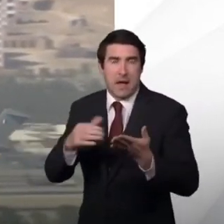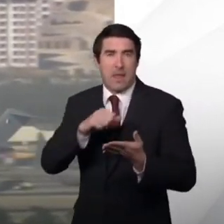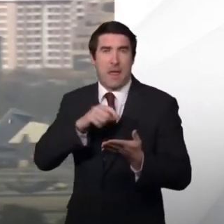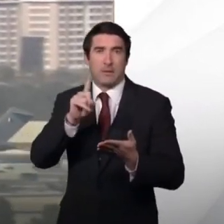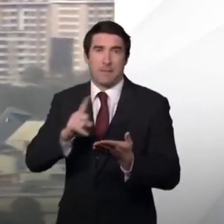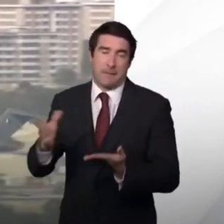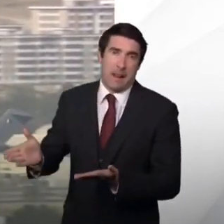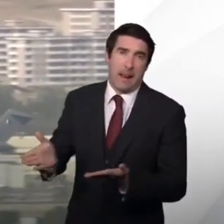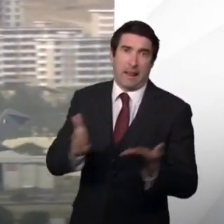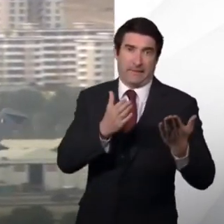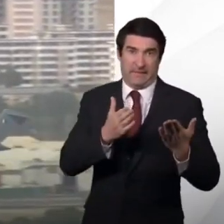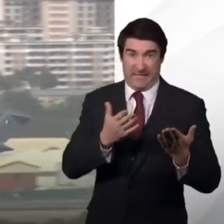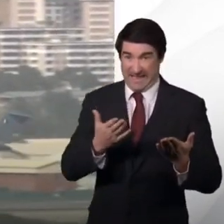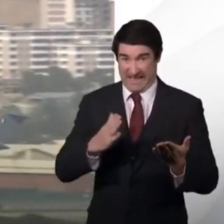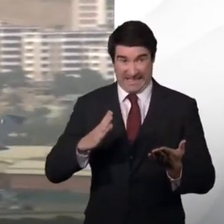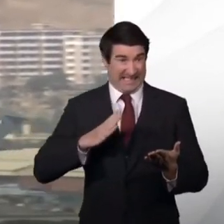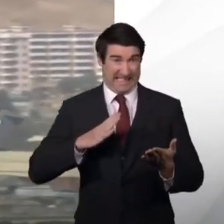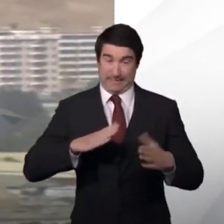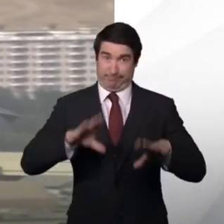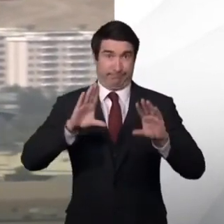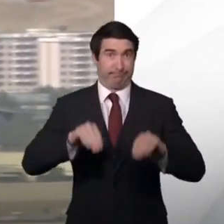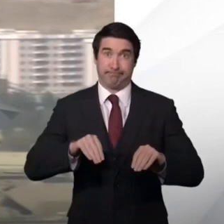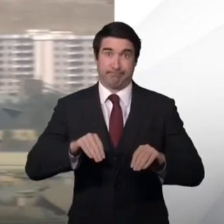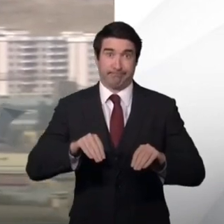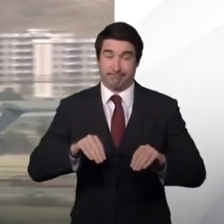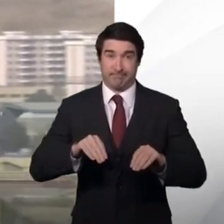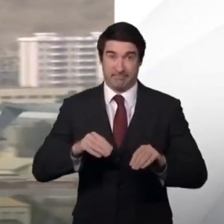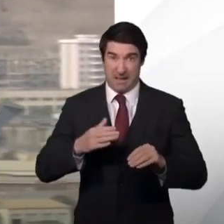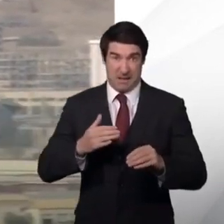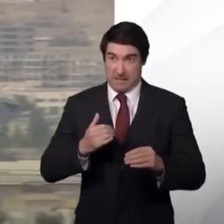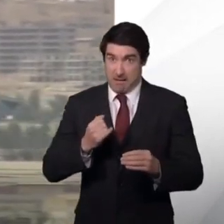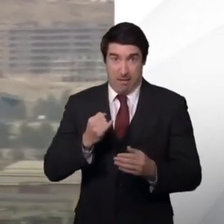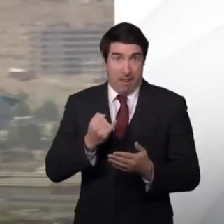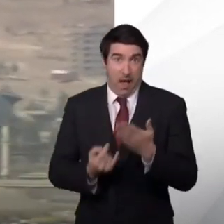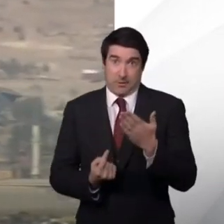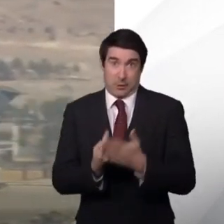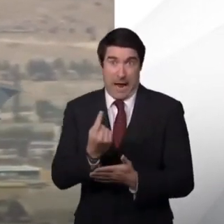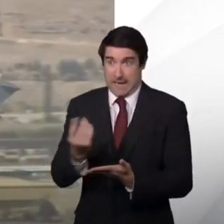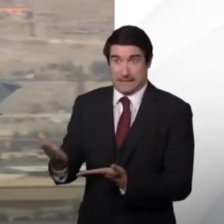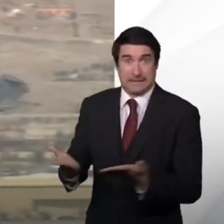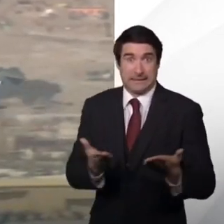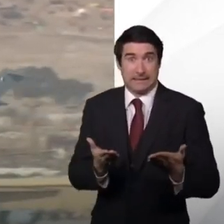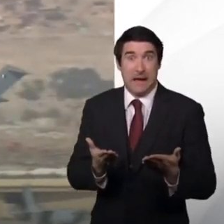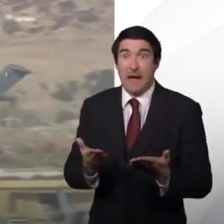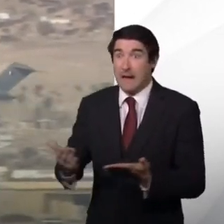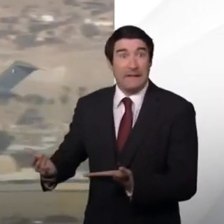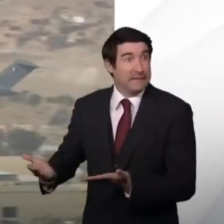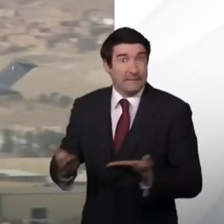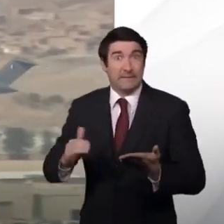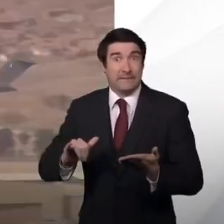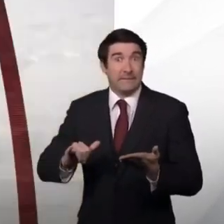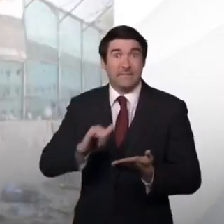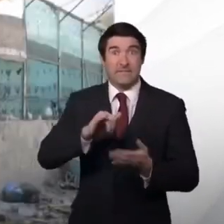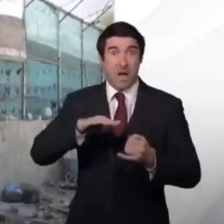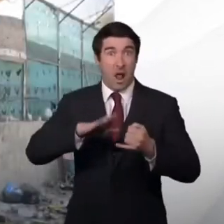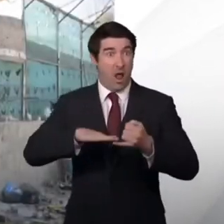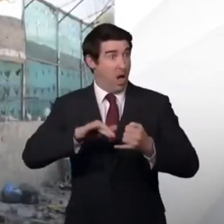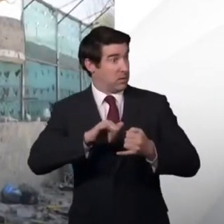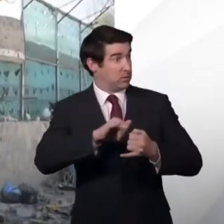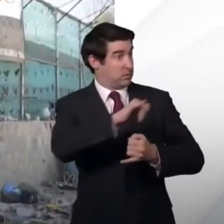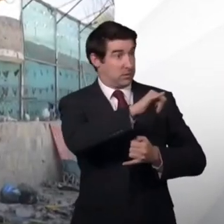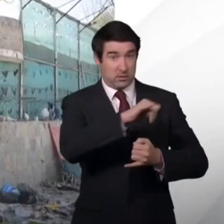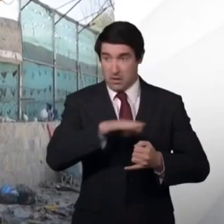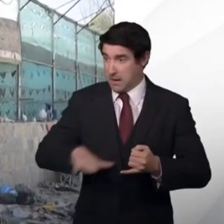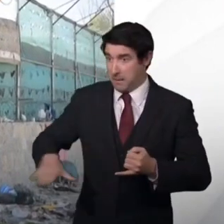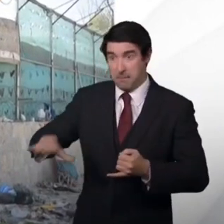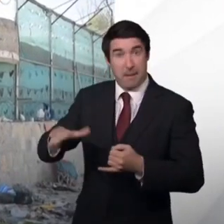in its last hours. Many Afghans now fear they will be left behind as they try to flee